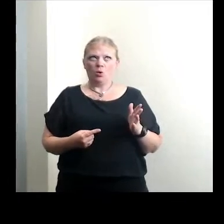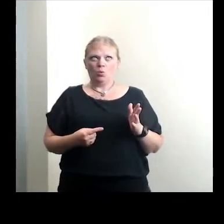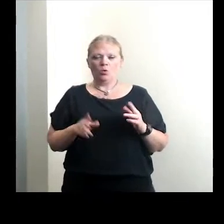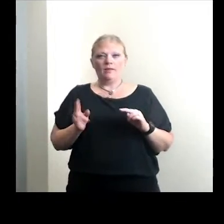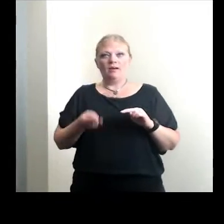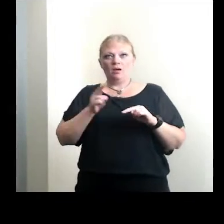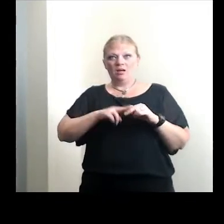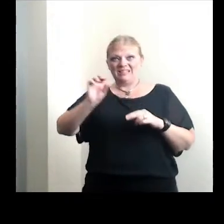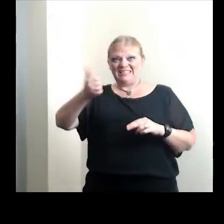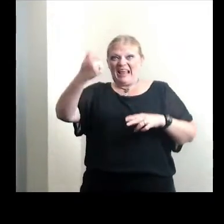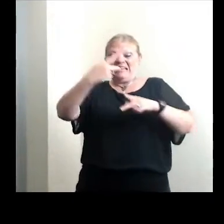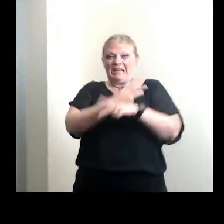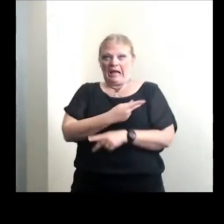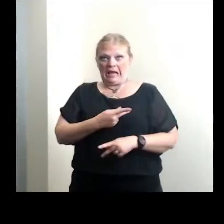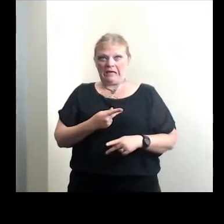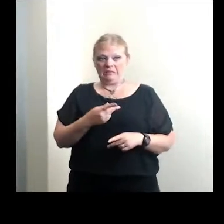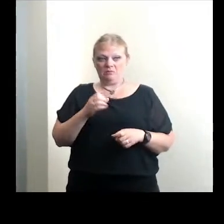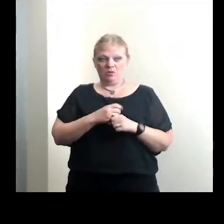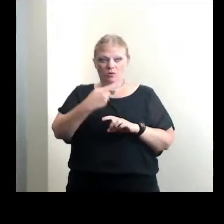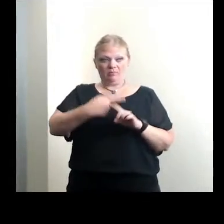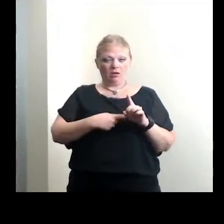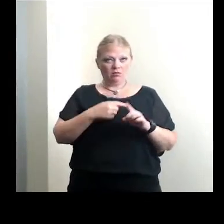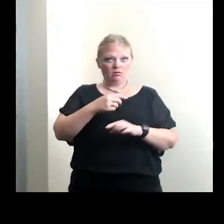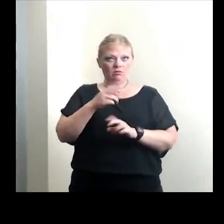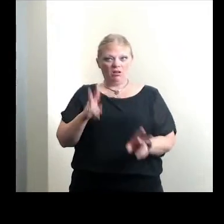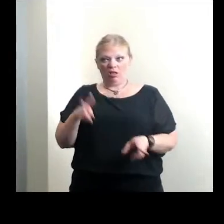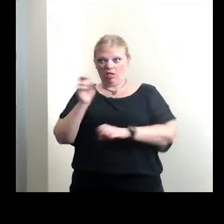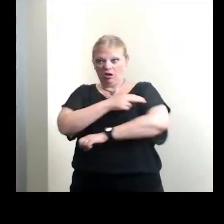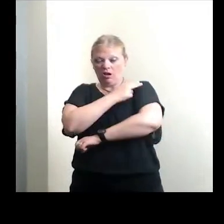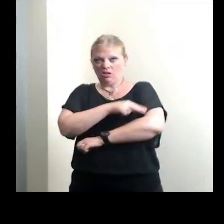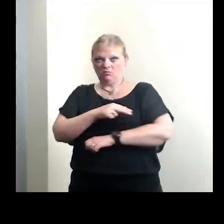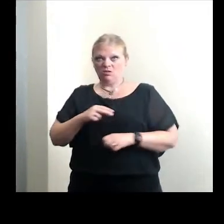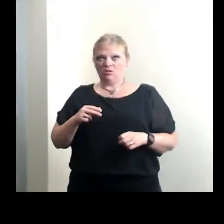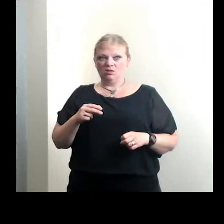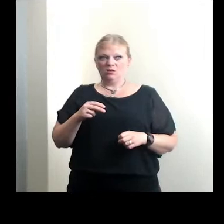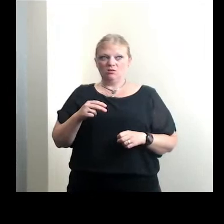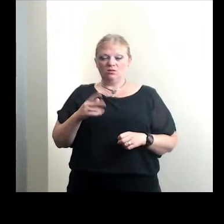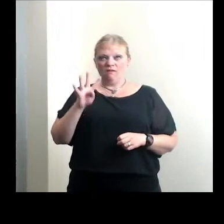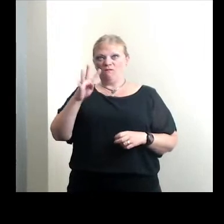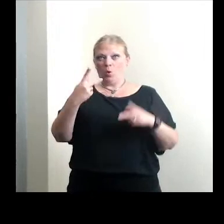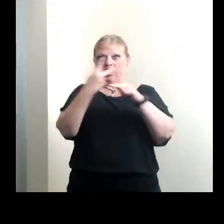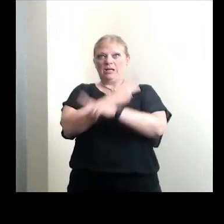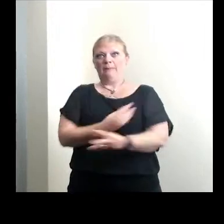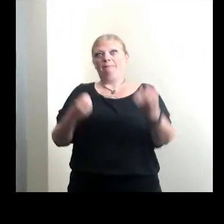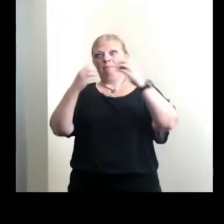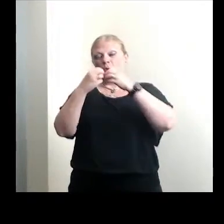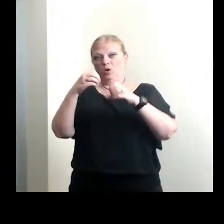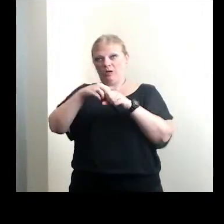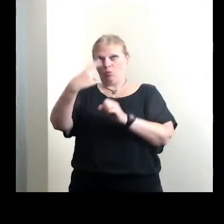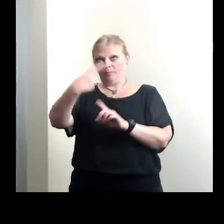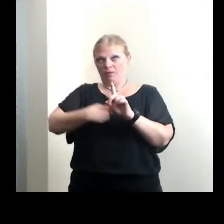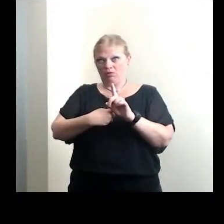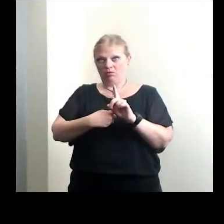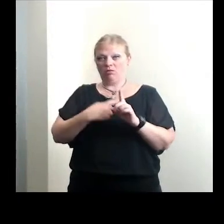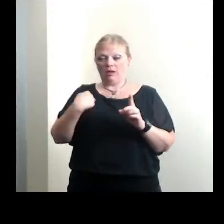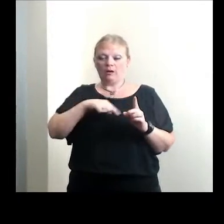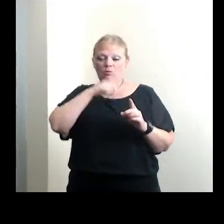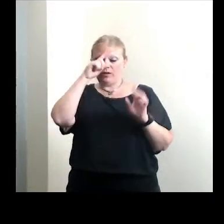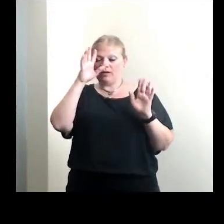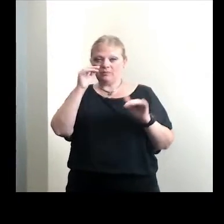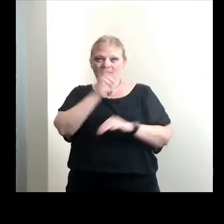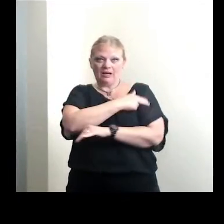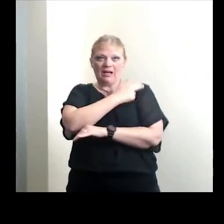10 times in cases by a month. Our hospitalizations have quadrupled in a month. And we expect the hospitalizations to grow